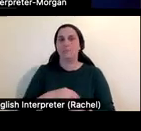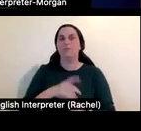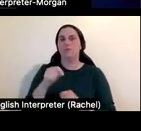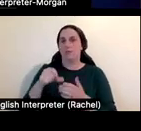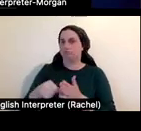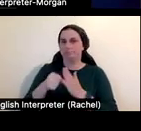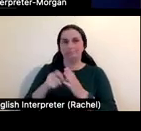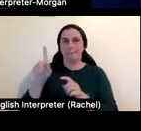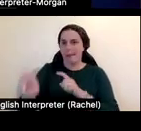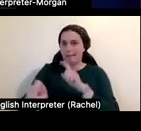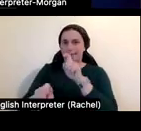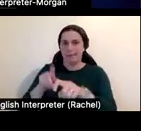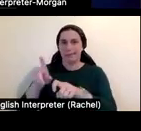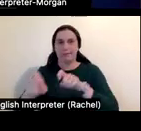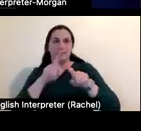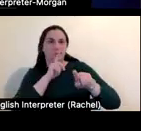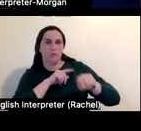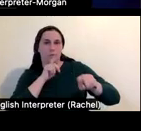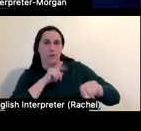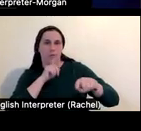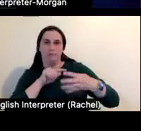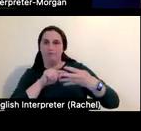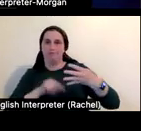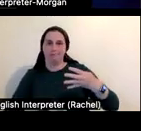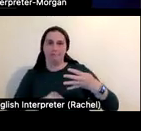Mag Albert lila oder gelb?